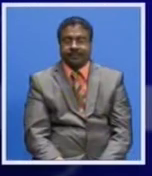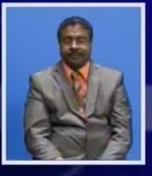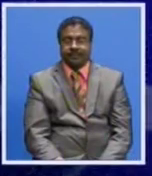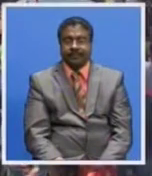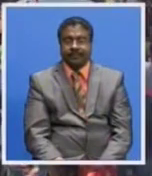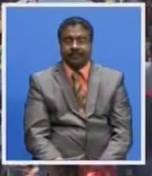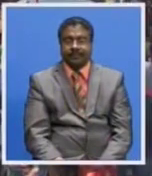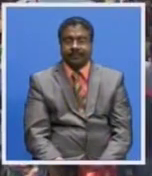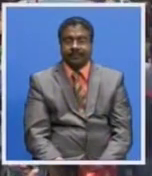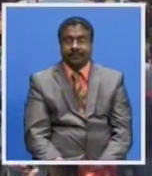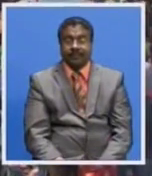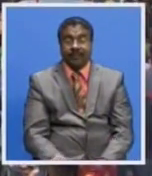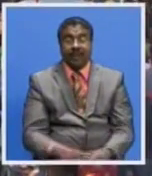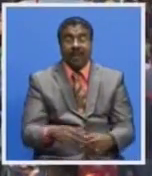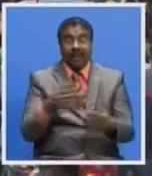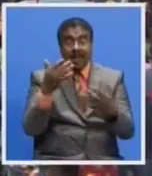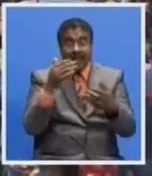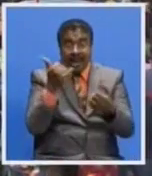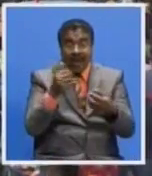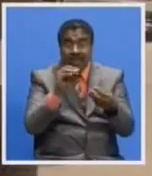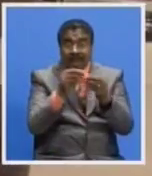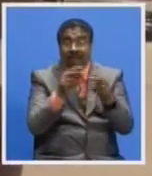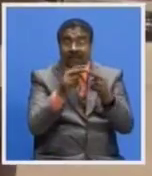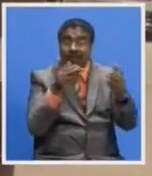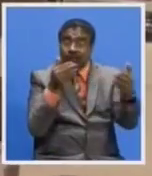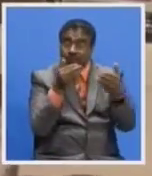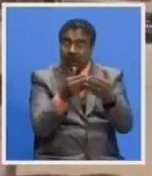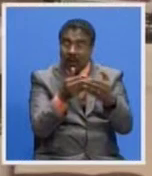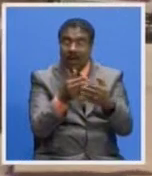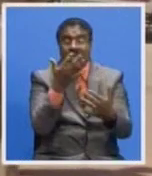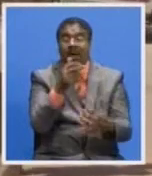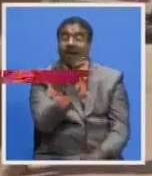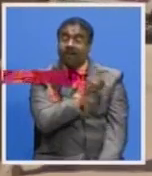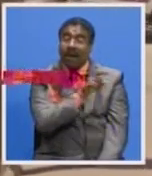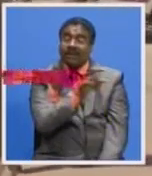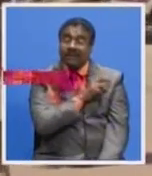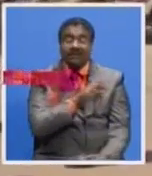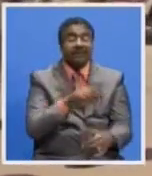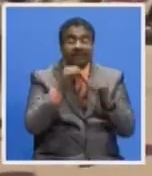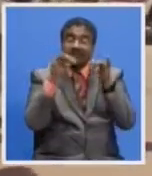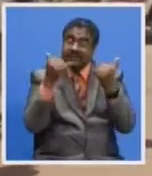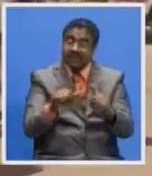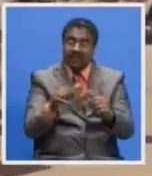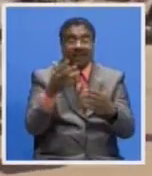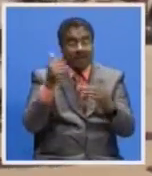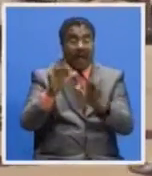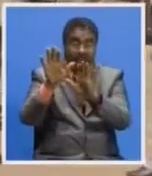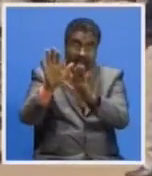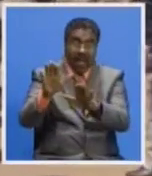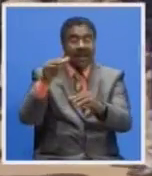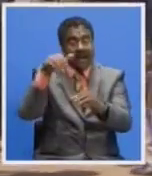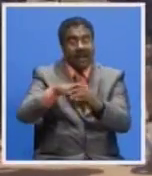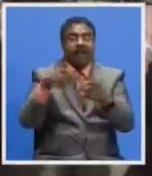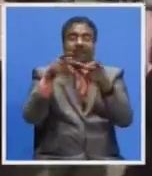With the countdown to the Katuba by-election finally on, the Zambia Police Service is not leaving anything to chance where preserving peace and order